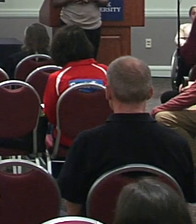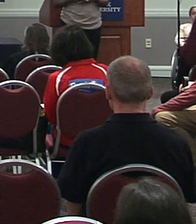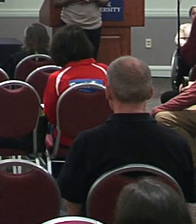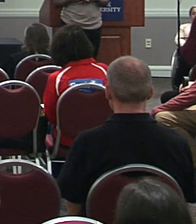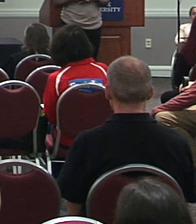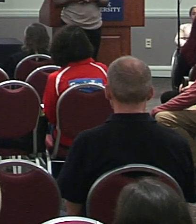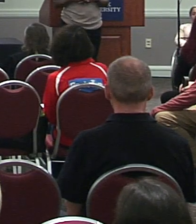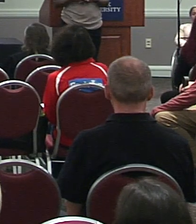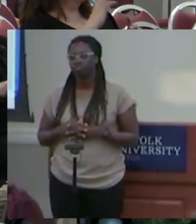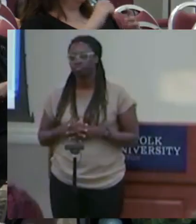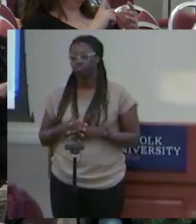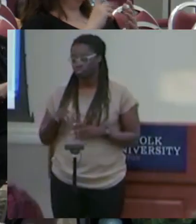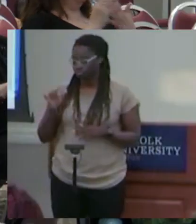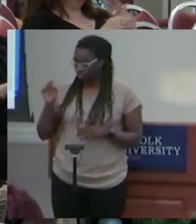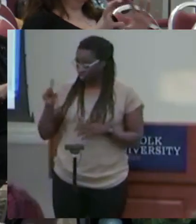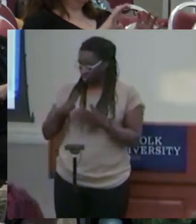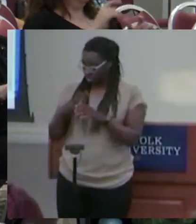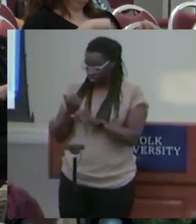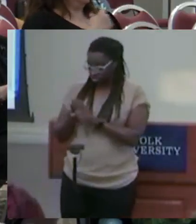this year?